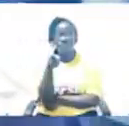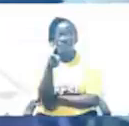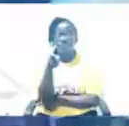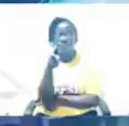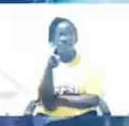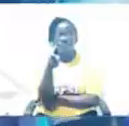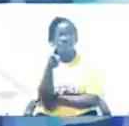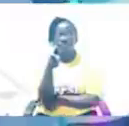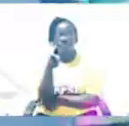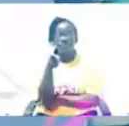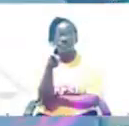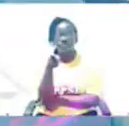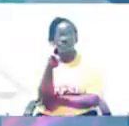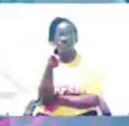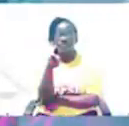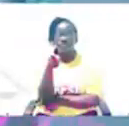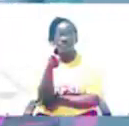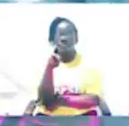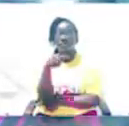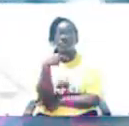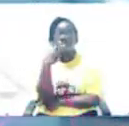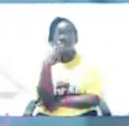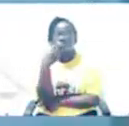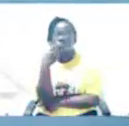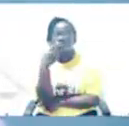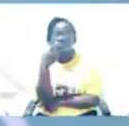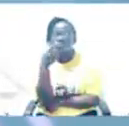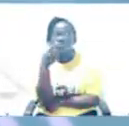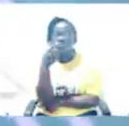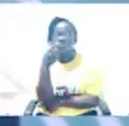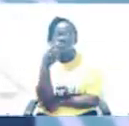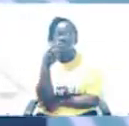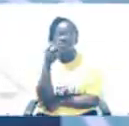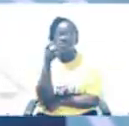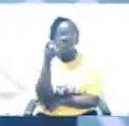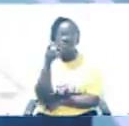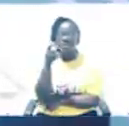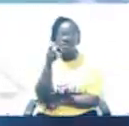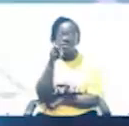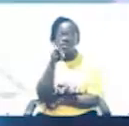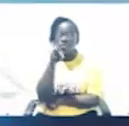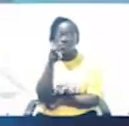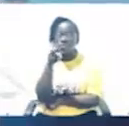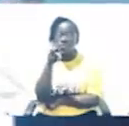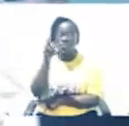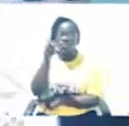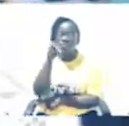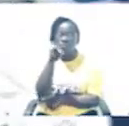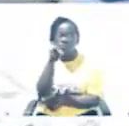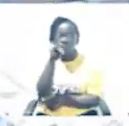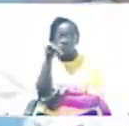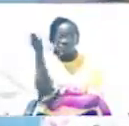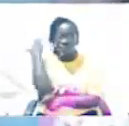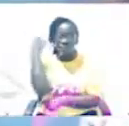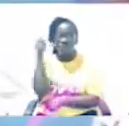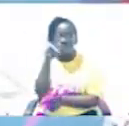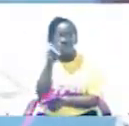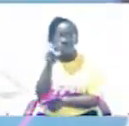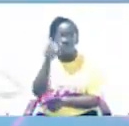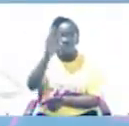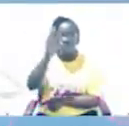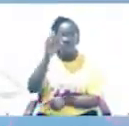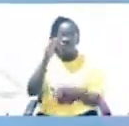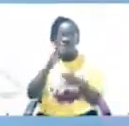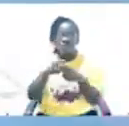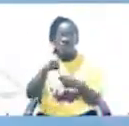that Barabbas. Wuni sa Barabba no. Destined to die. Ane wo se owu no. But he took your place. Esu